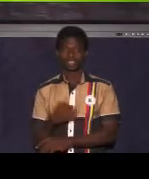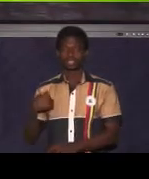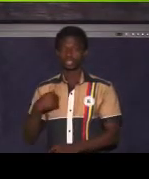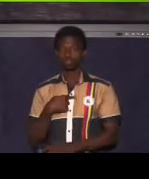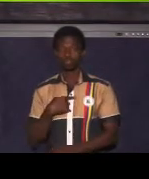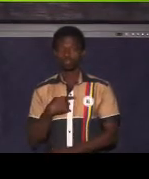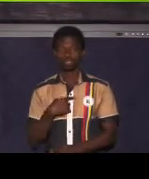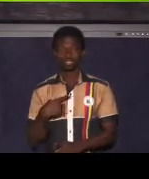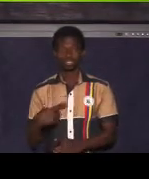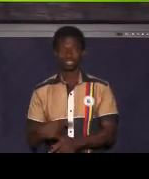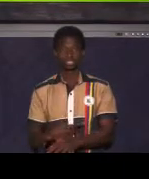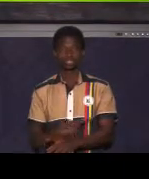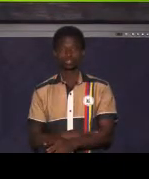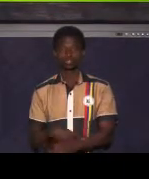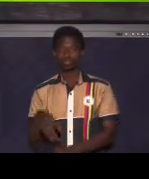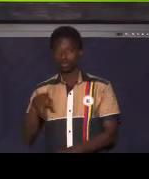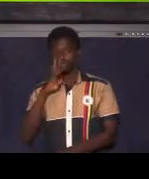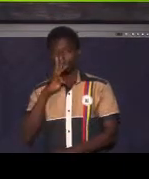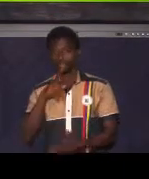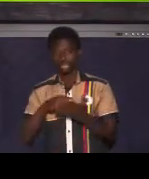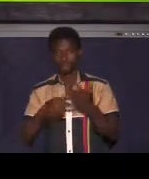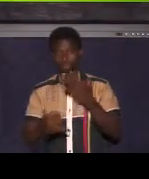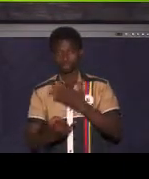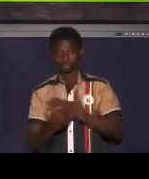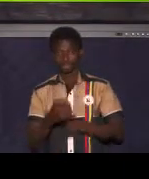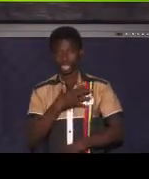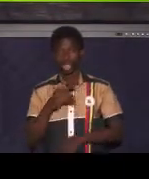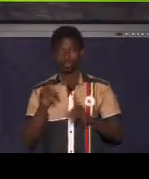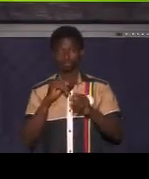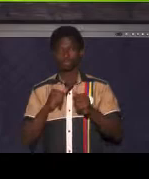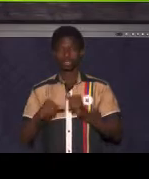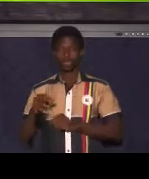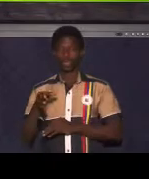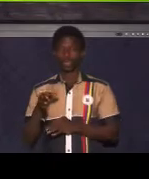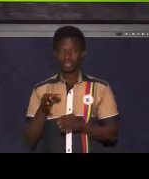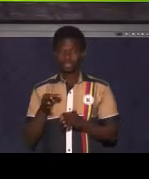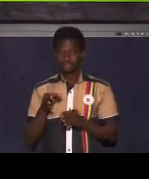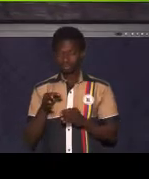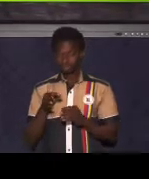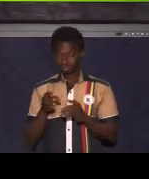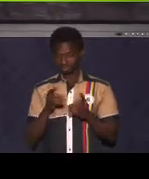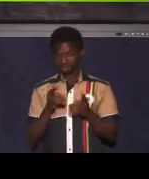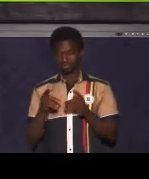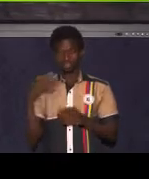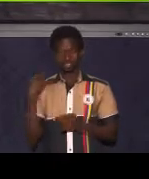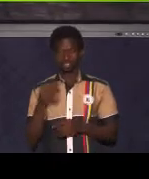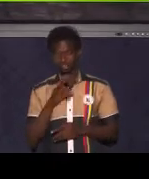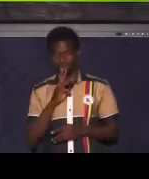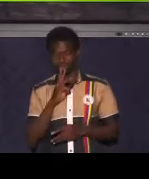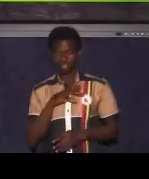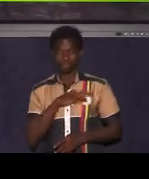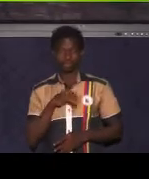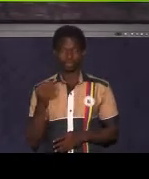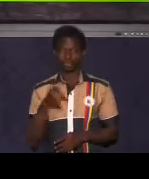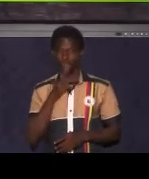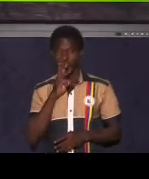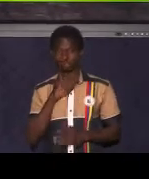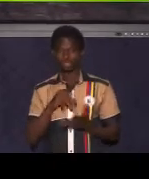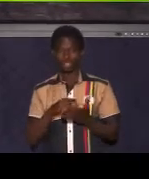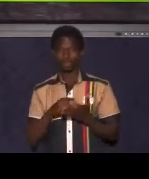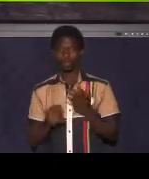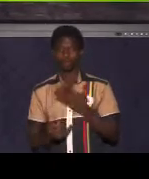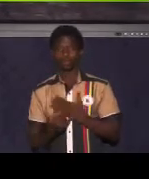lesson, we discussed water projects, and there we talked about definition of water, benefits of water